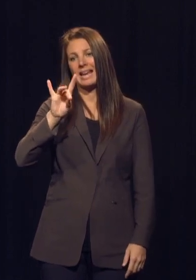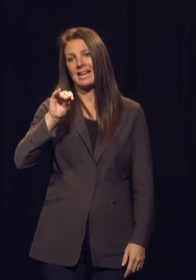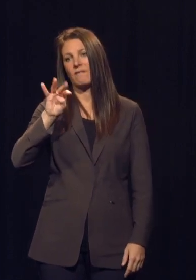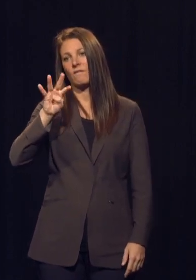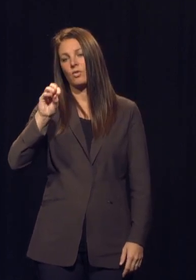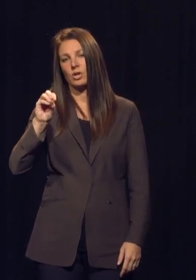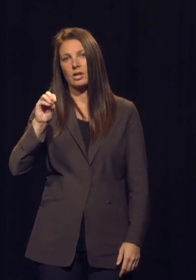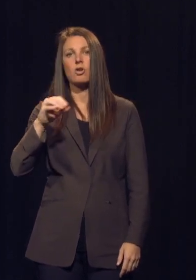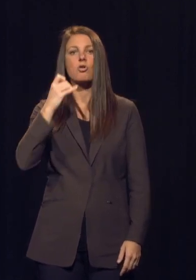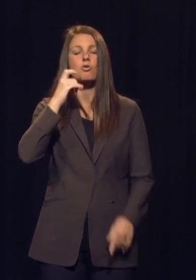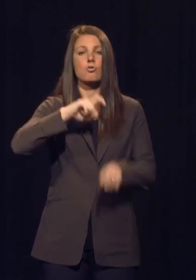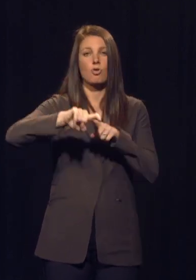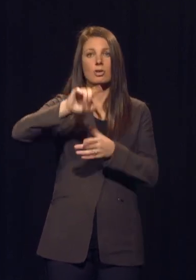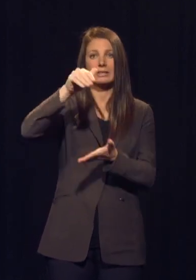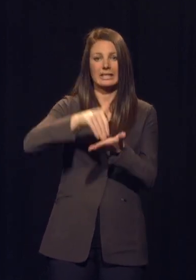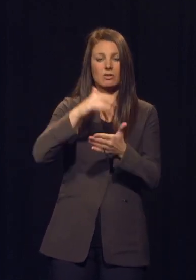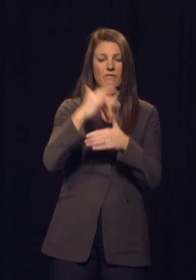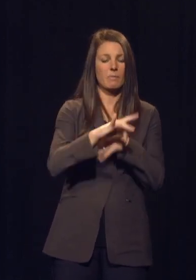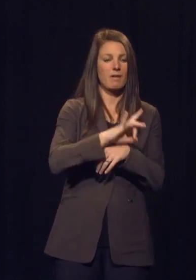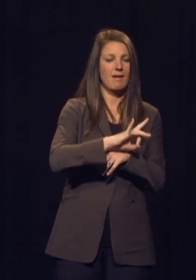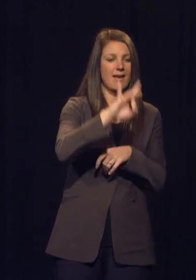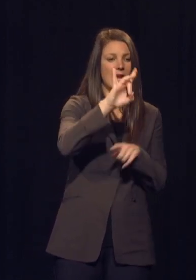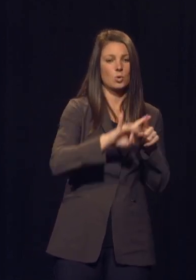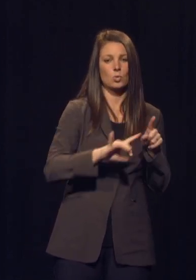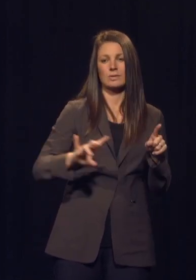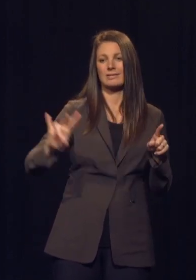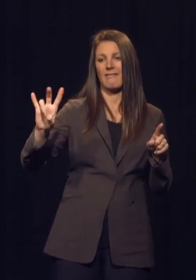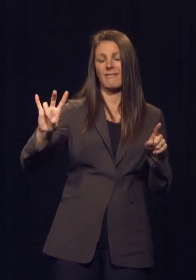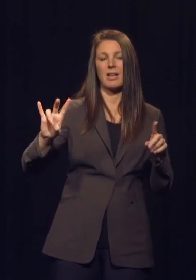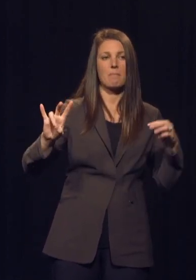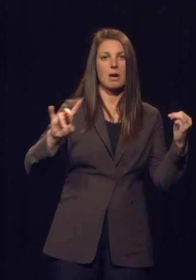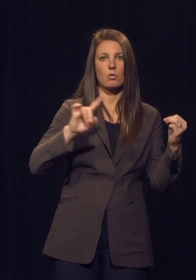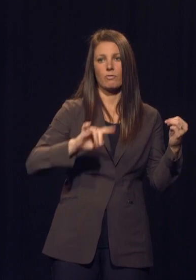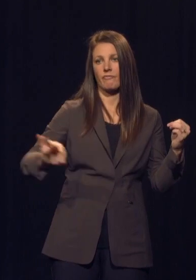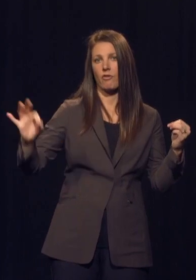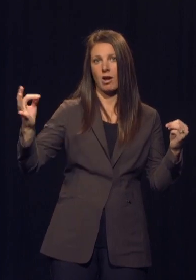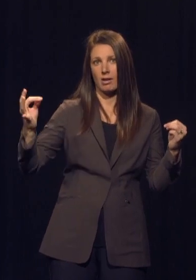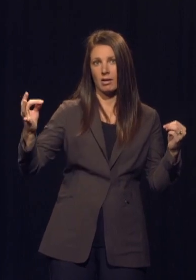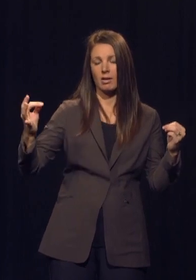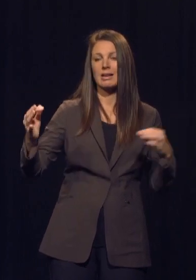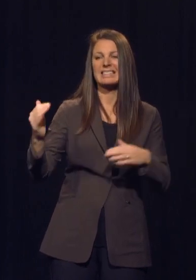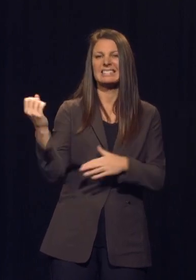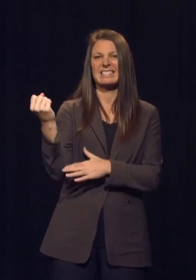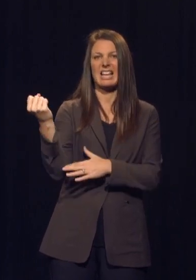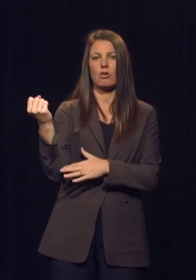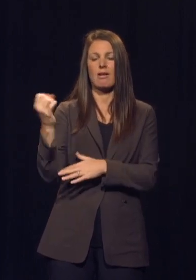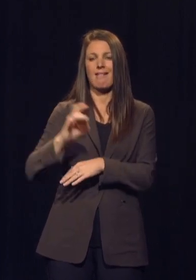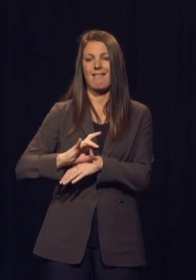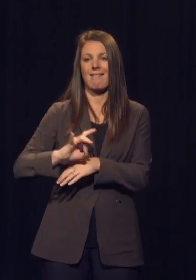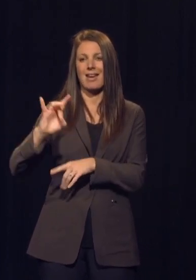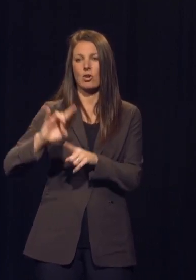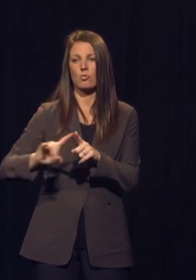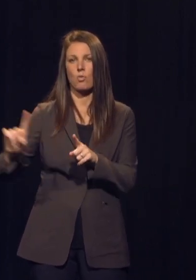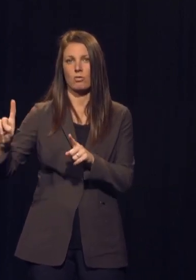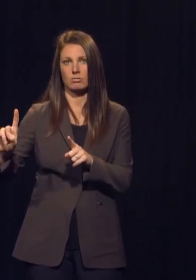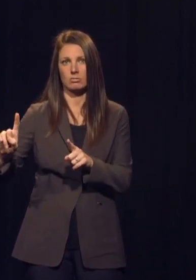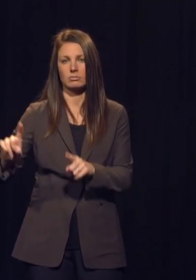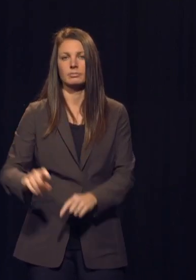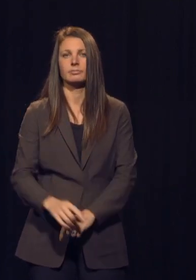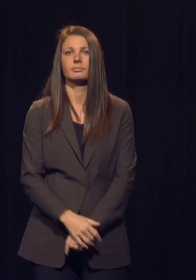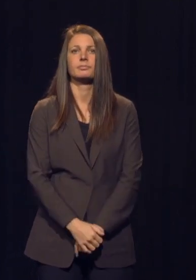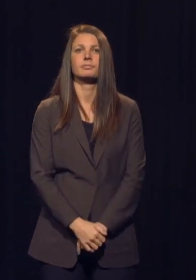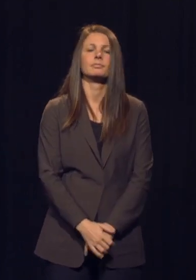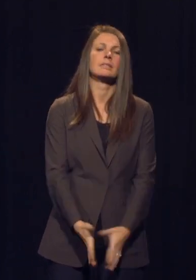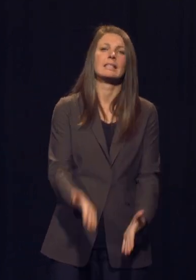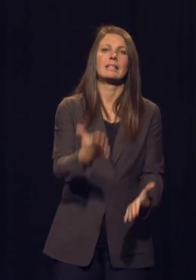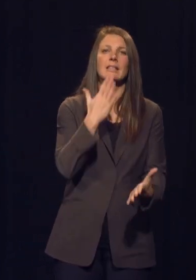1-844-844-8040. The call center is available from 8 a.m. to 7 p.m. Monday through Friday, and on Saturday from 8 a.m. to 1 p.m.